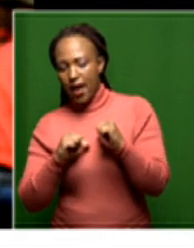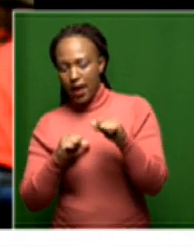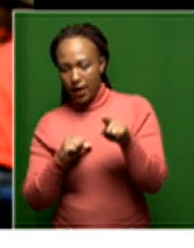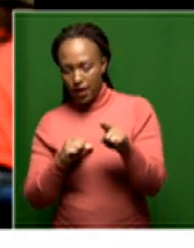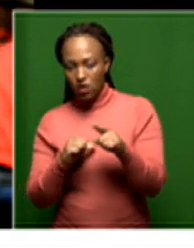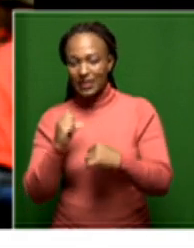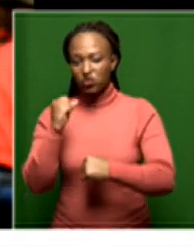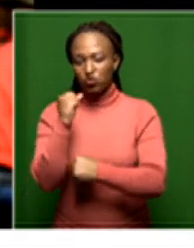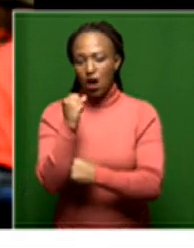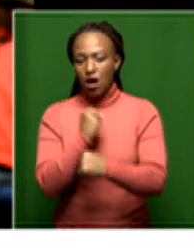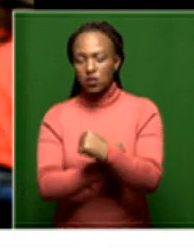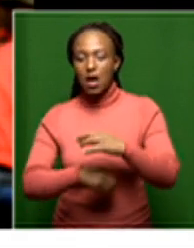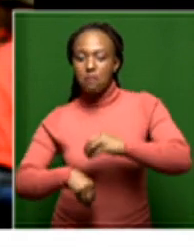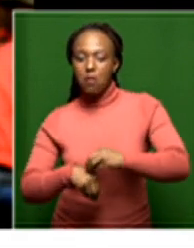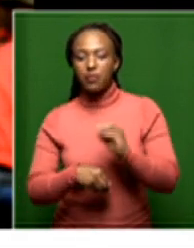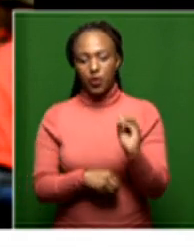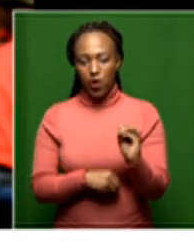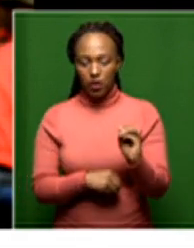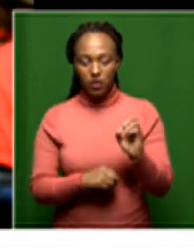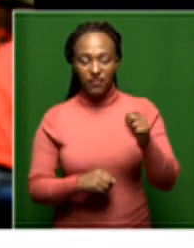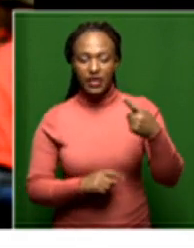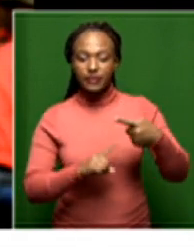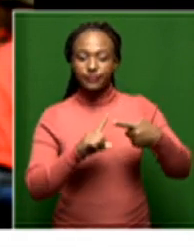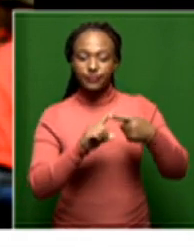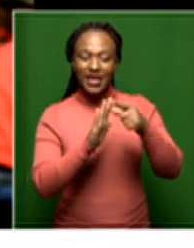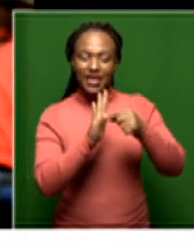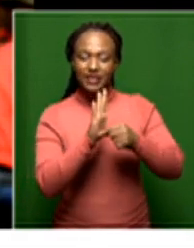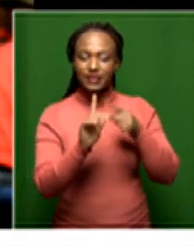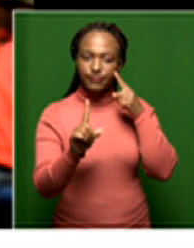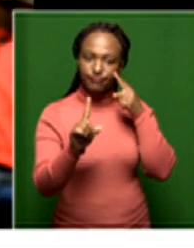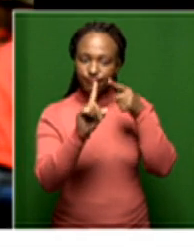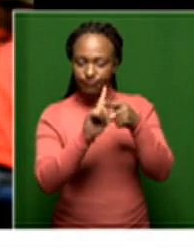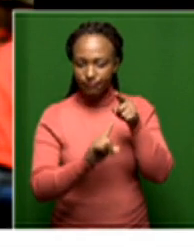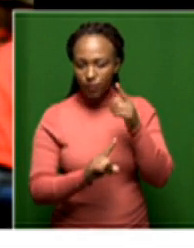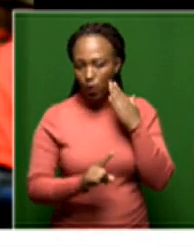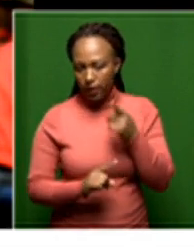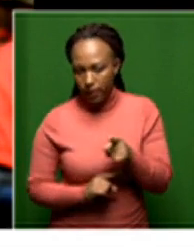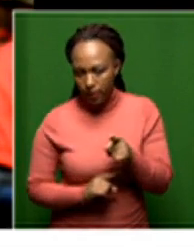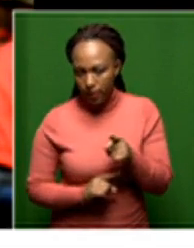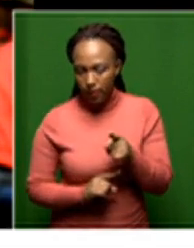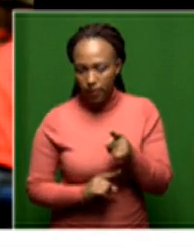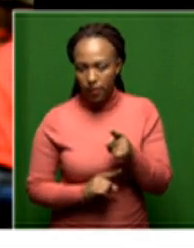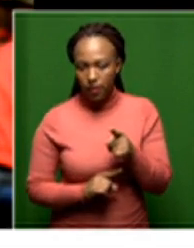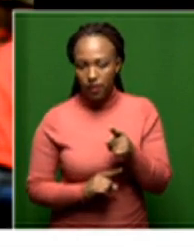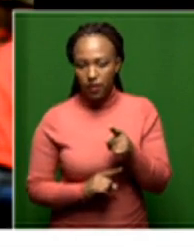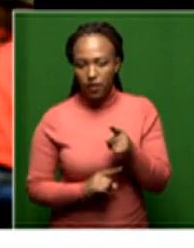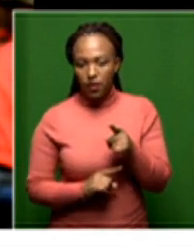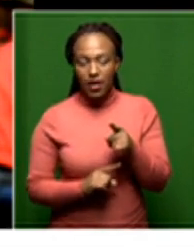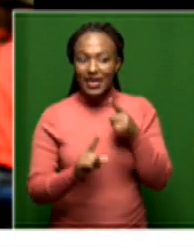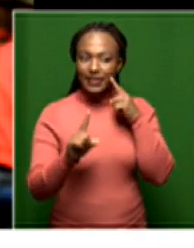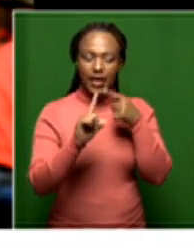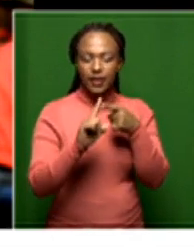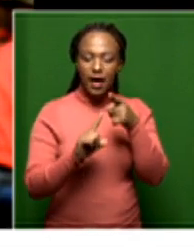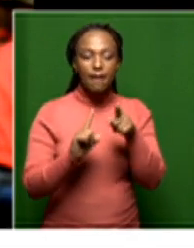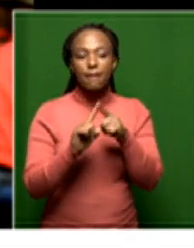structural problems. The first one is the target date. The date, the cutoff rather than the target.